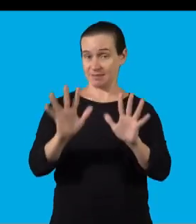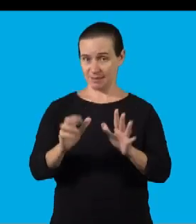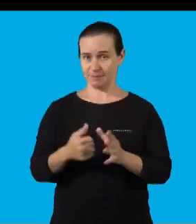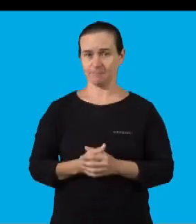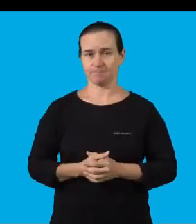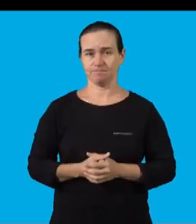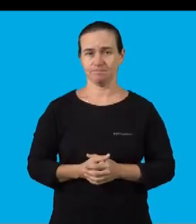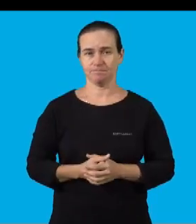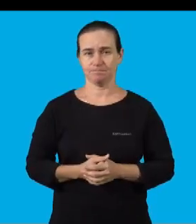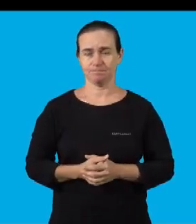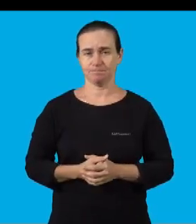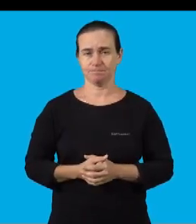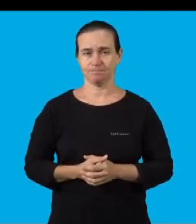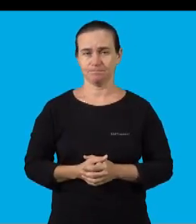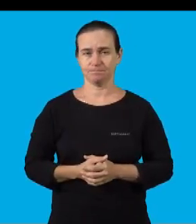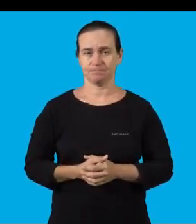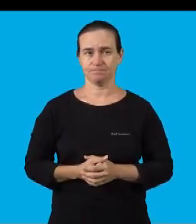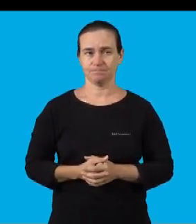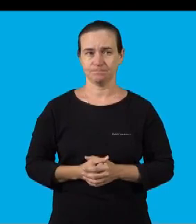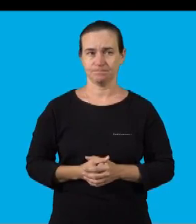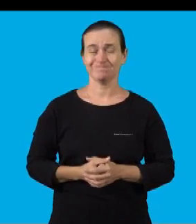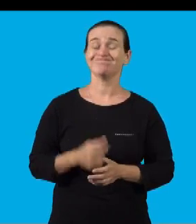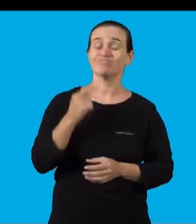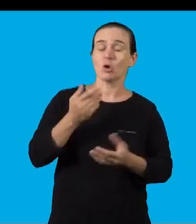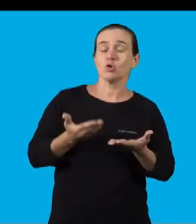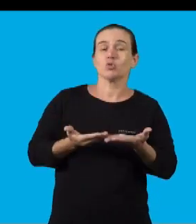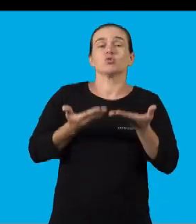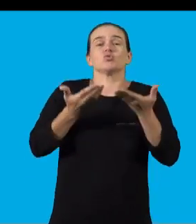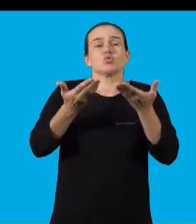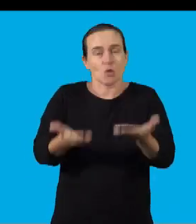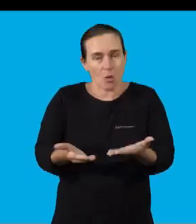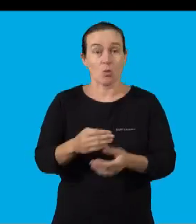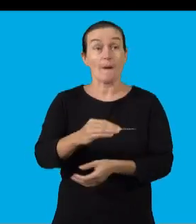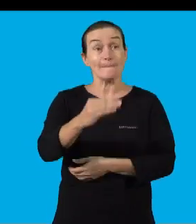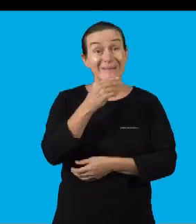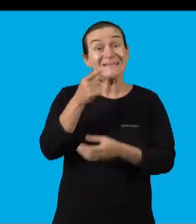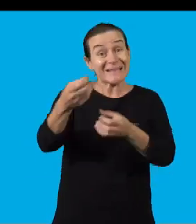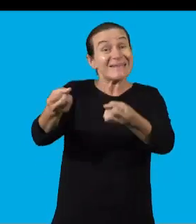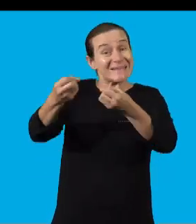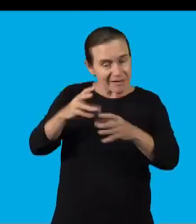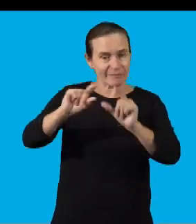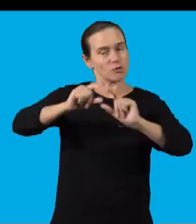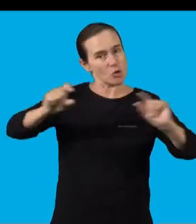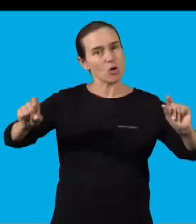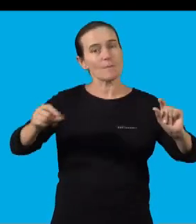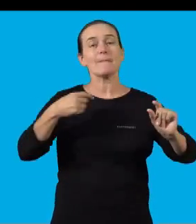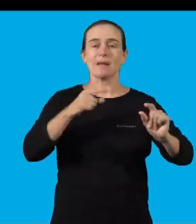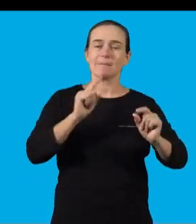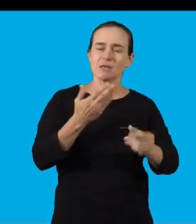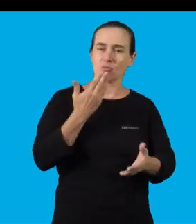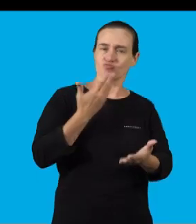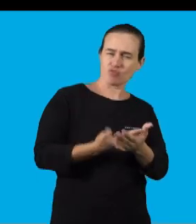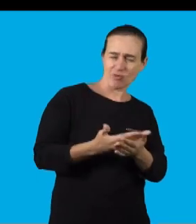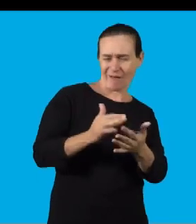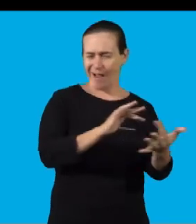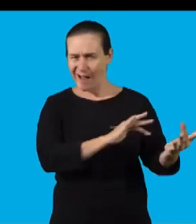4n plus 10. Again, the question says show that the general term. So we already have the general term. We just need to